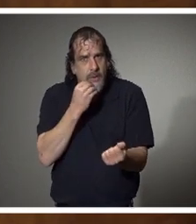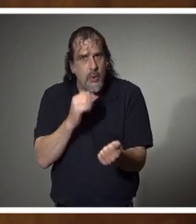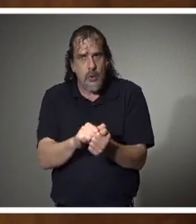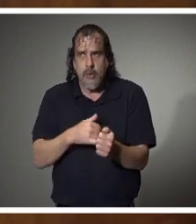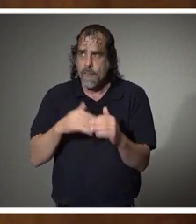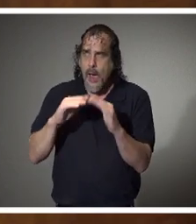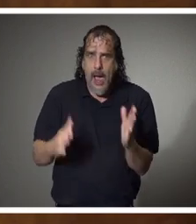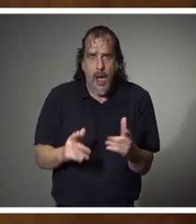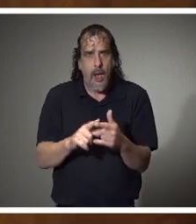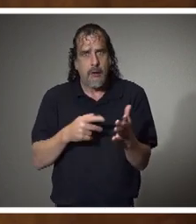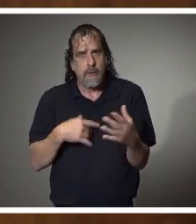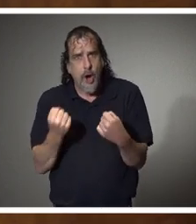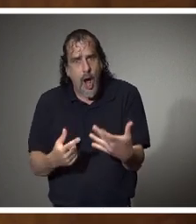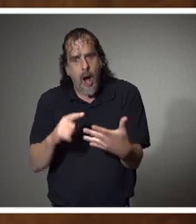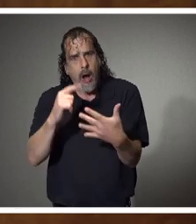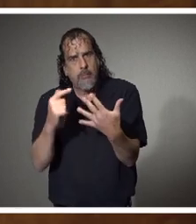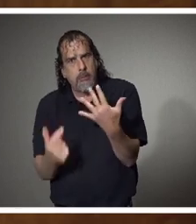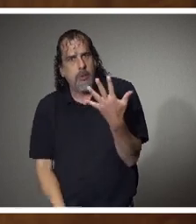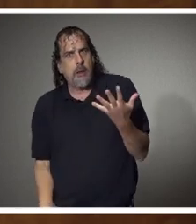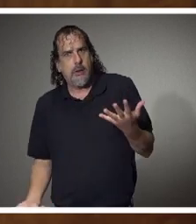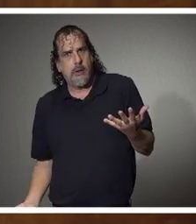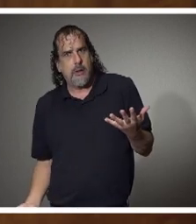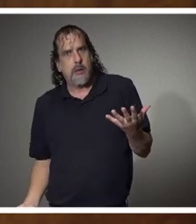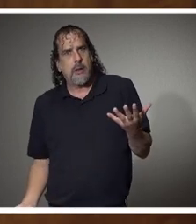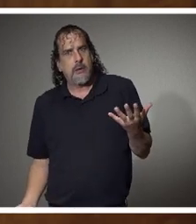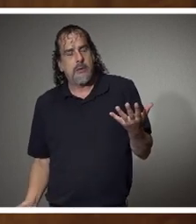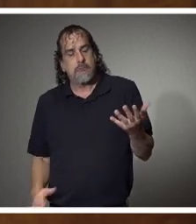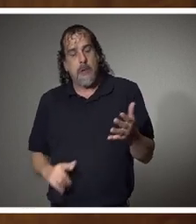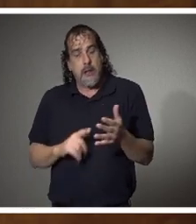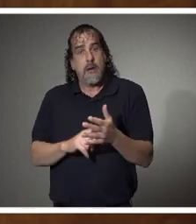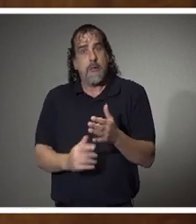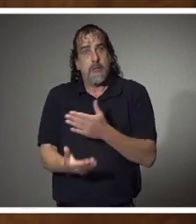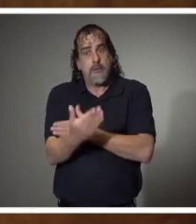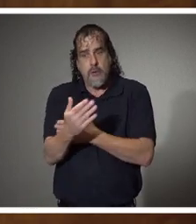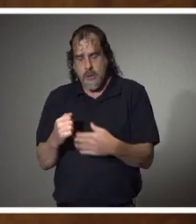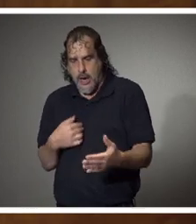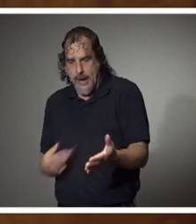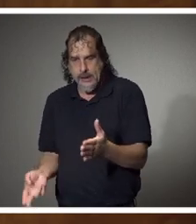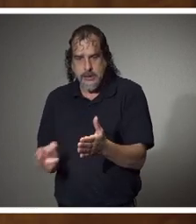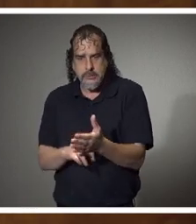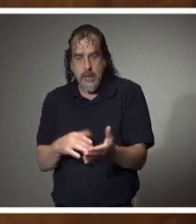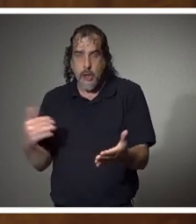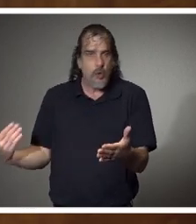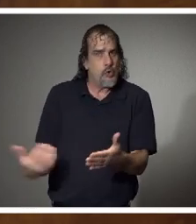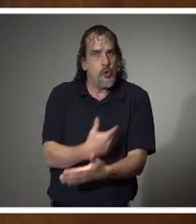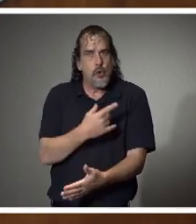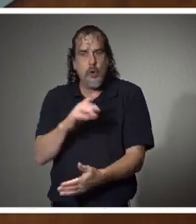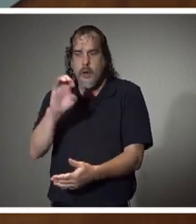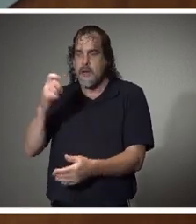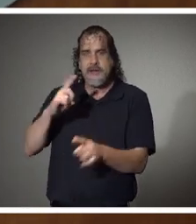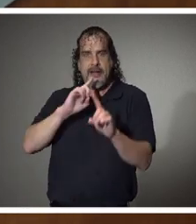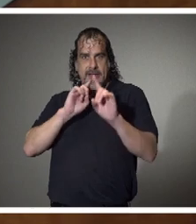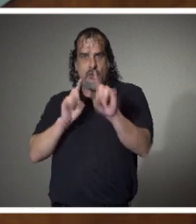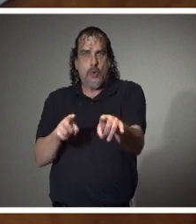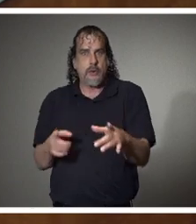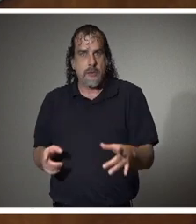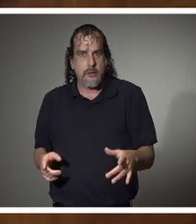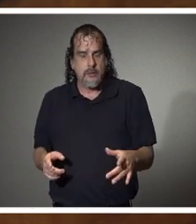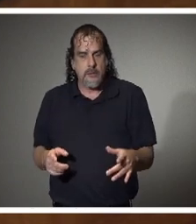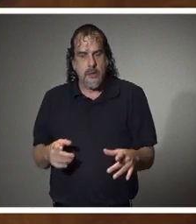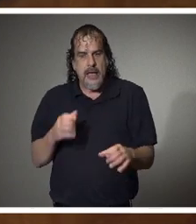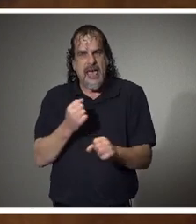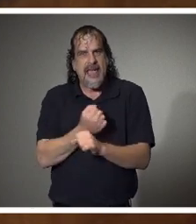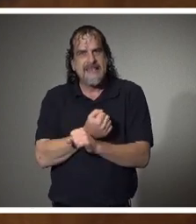for shelter. This morning, I signed a new executive order, a safer